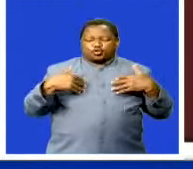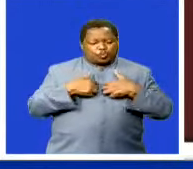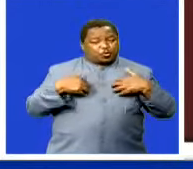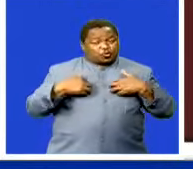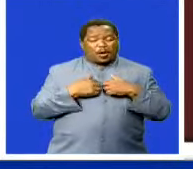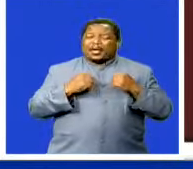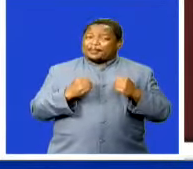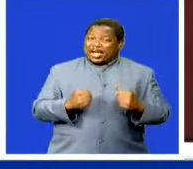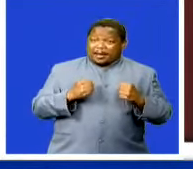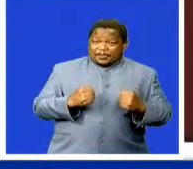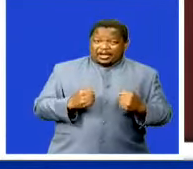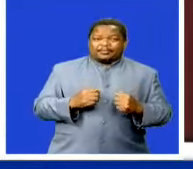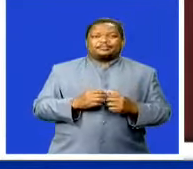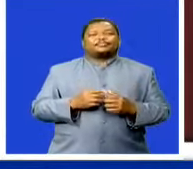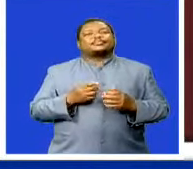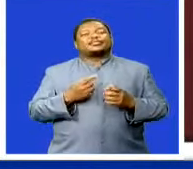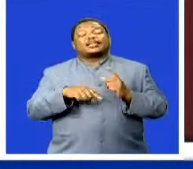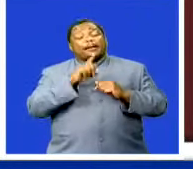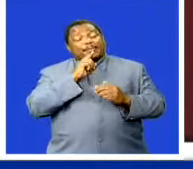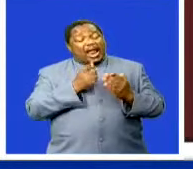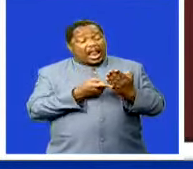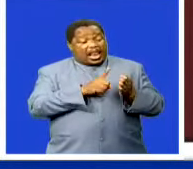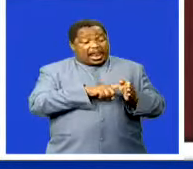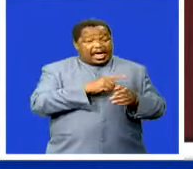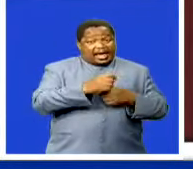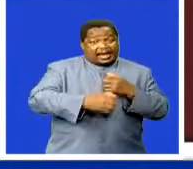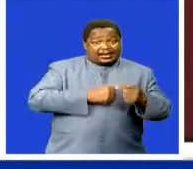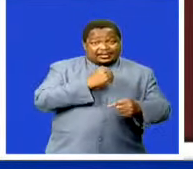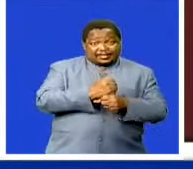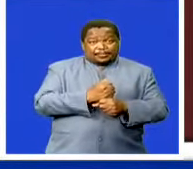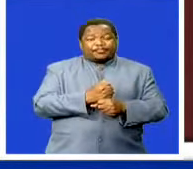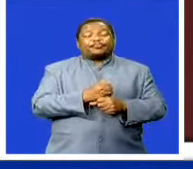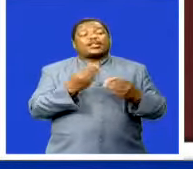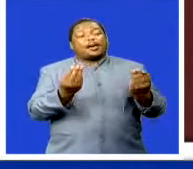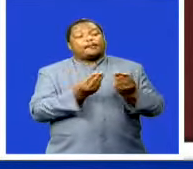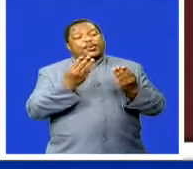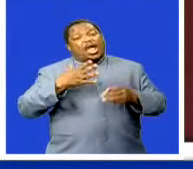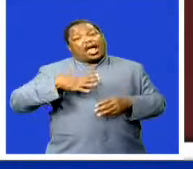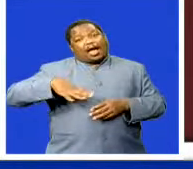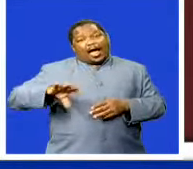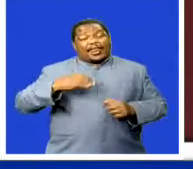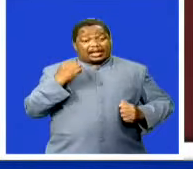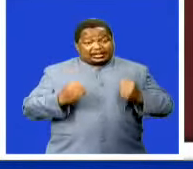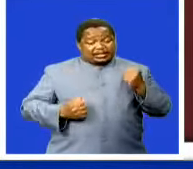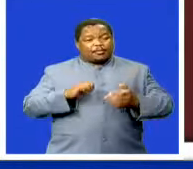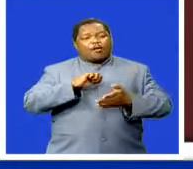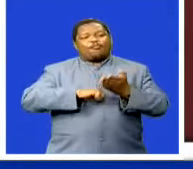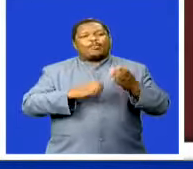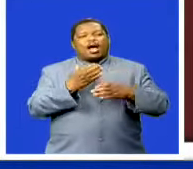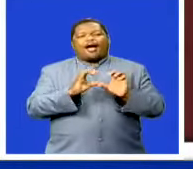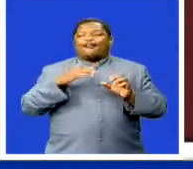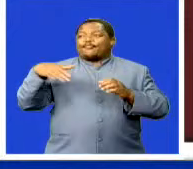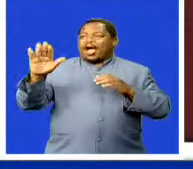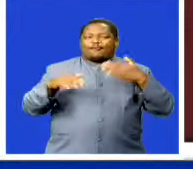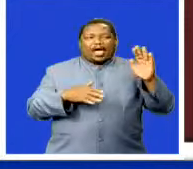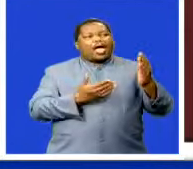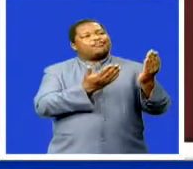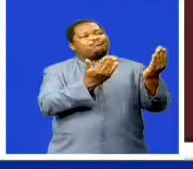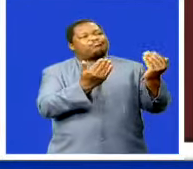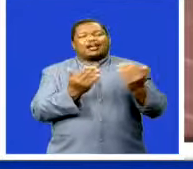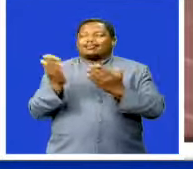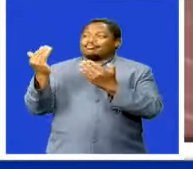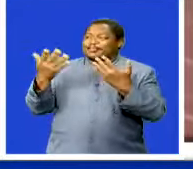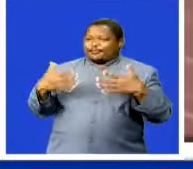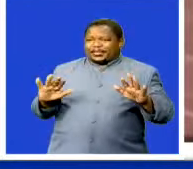nekuthi sikhone ukuthi si invite ama athletes latsite from outside to give more competition to our